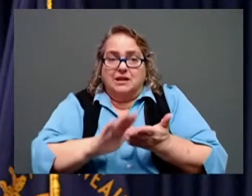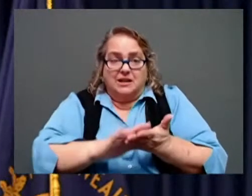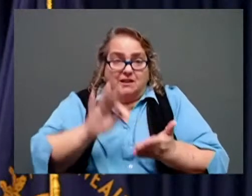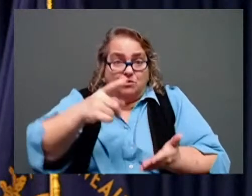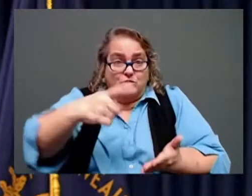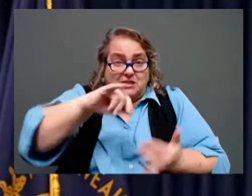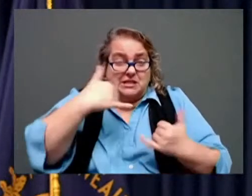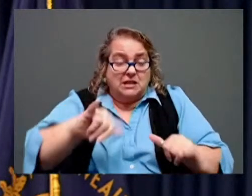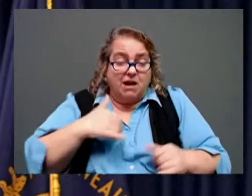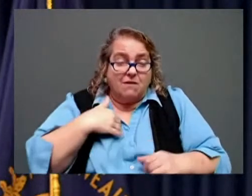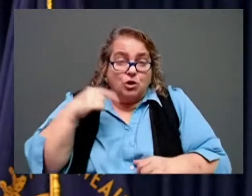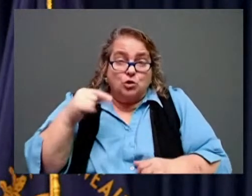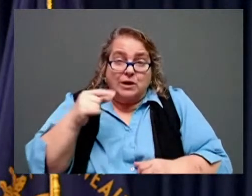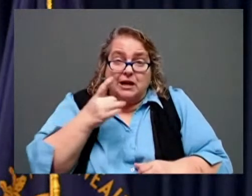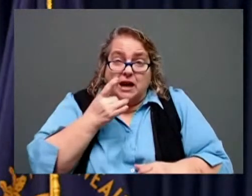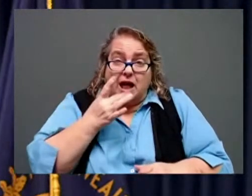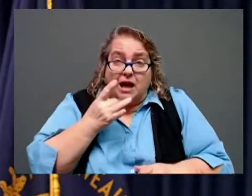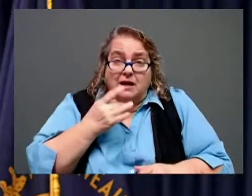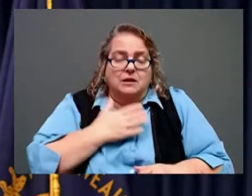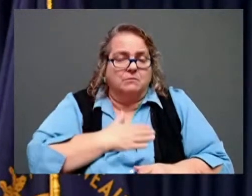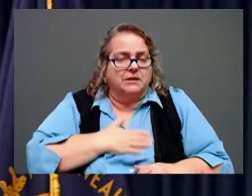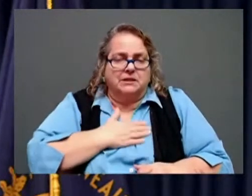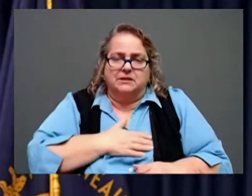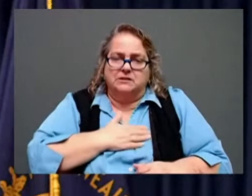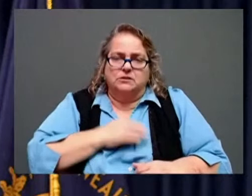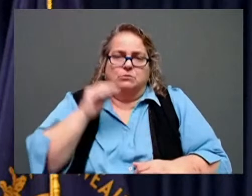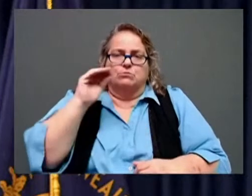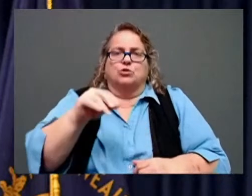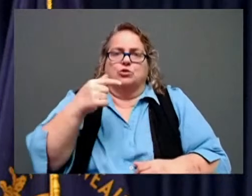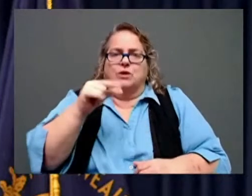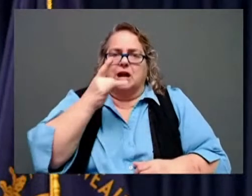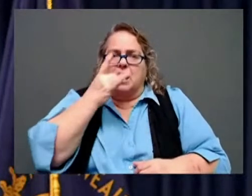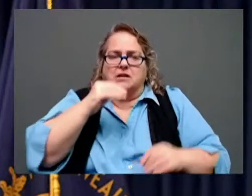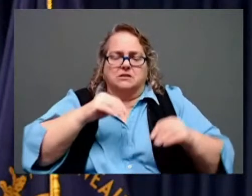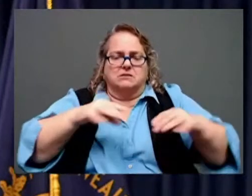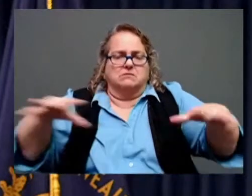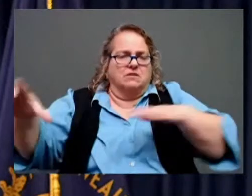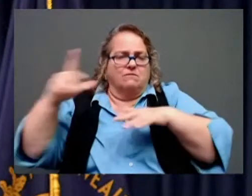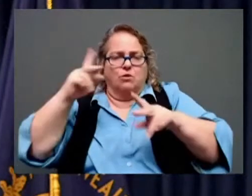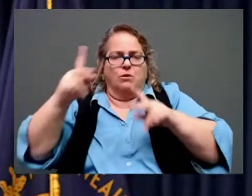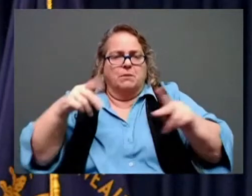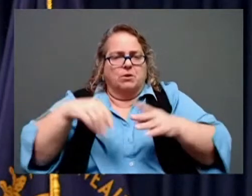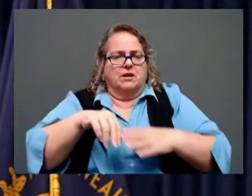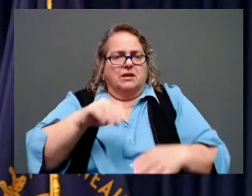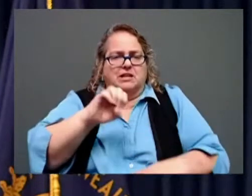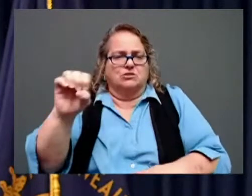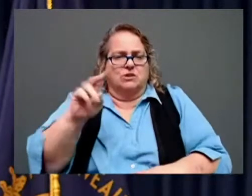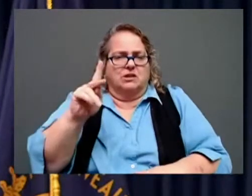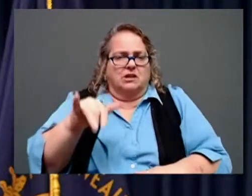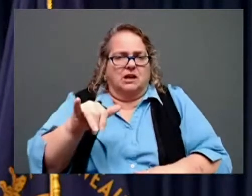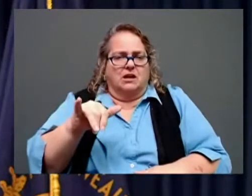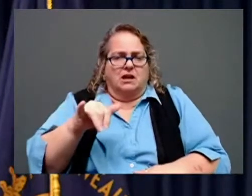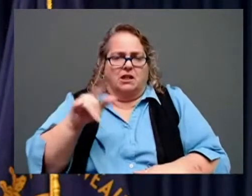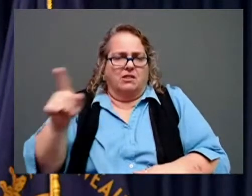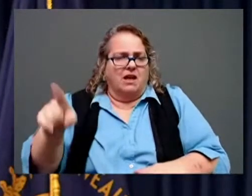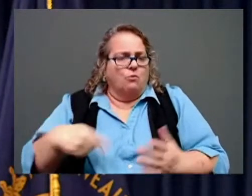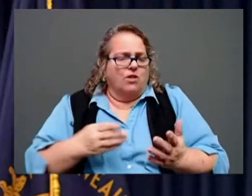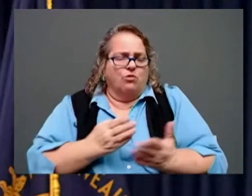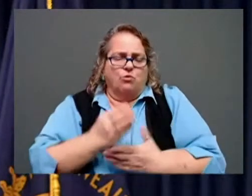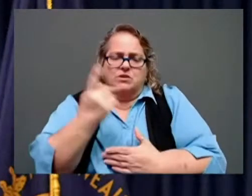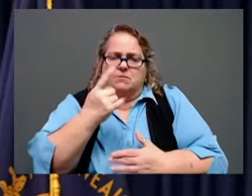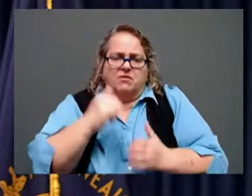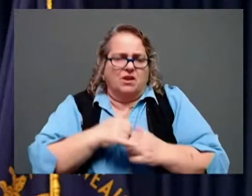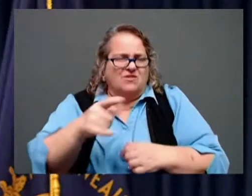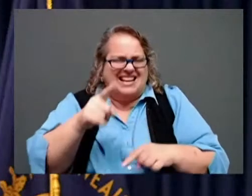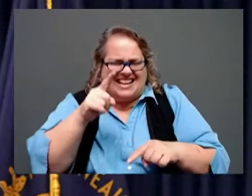lights, I ask you to put them up for the people of Kentucky that have been through something absolutely indescribable. Let them know